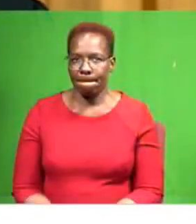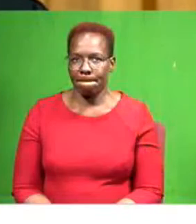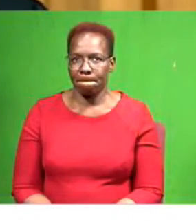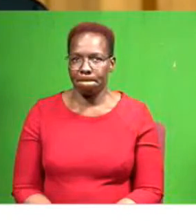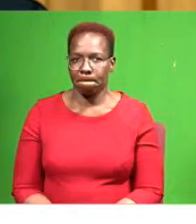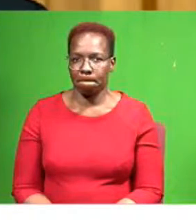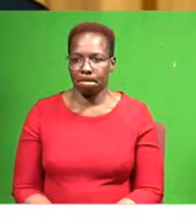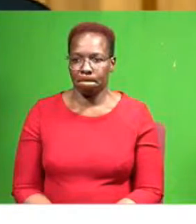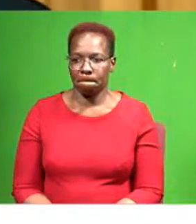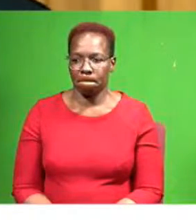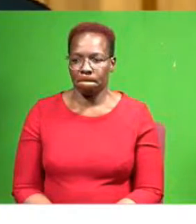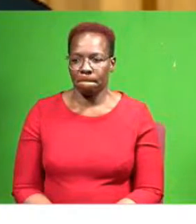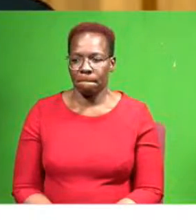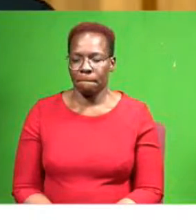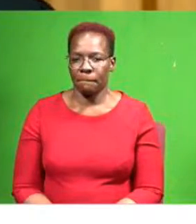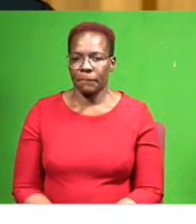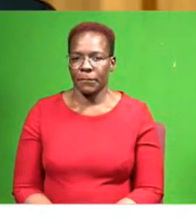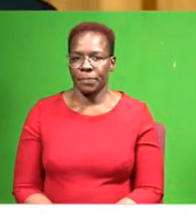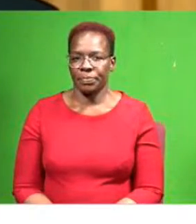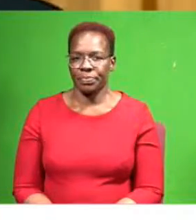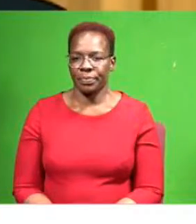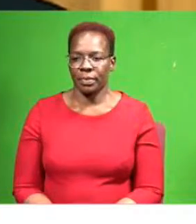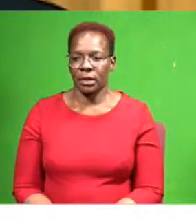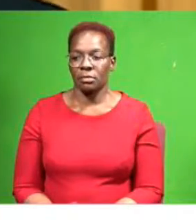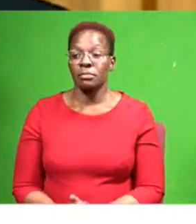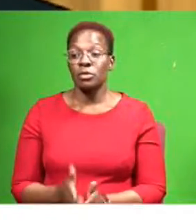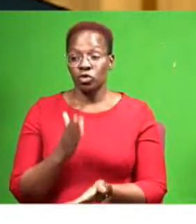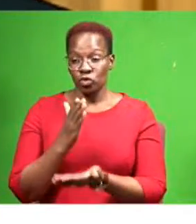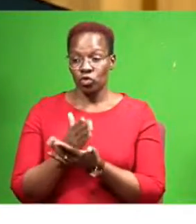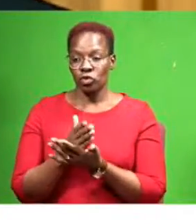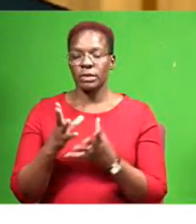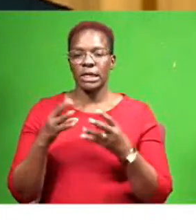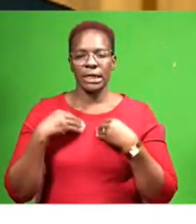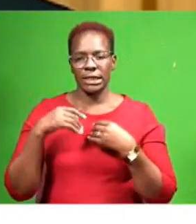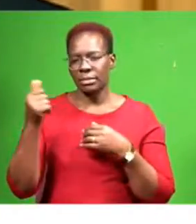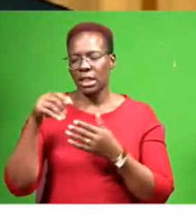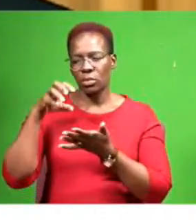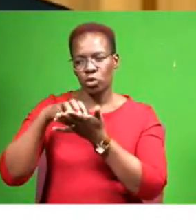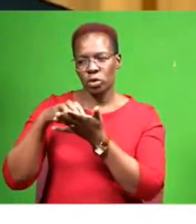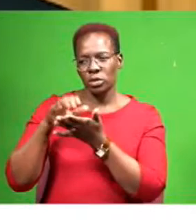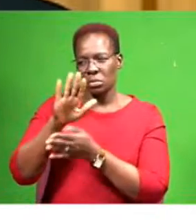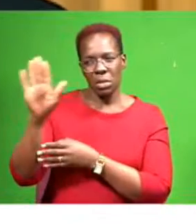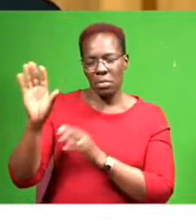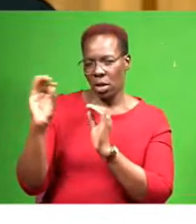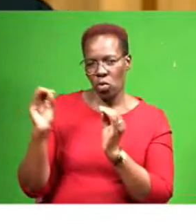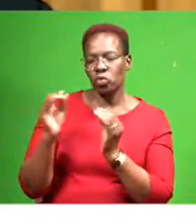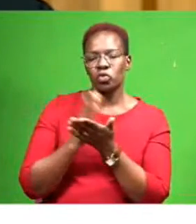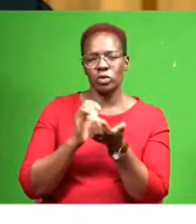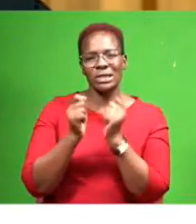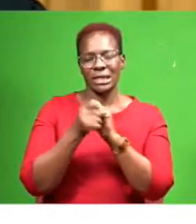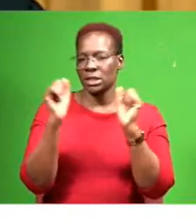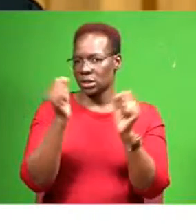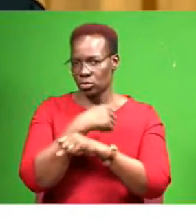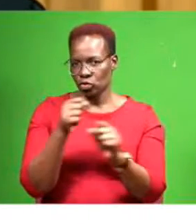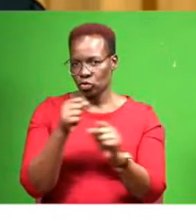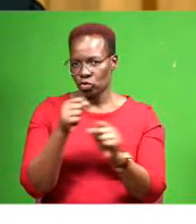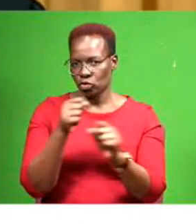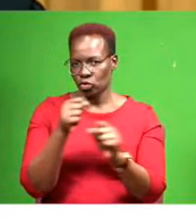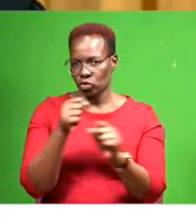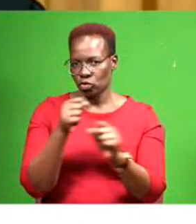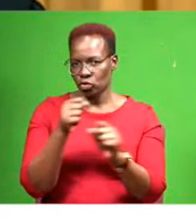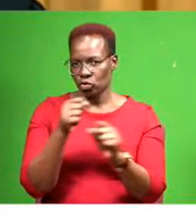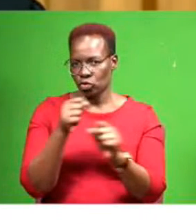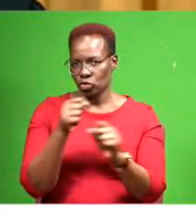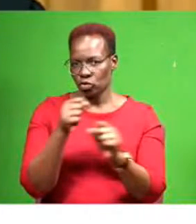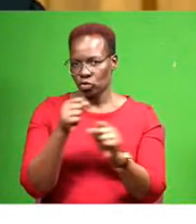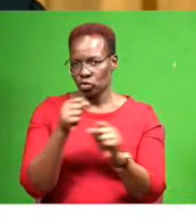are unamendable? While I disagree with the learned judges' position that there are unamendable clauses in the Constitution,